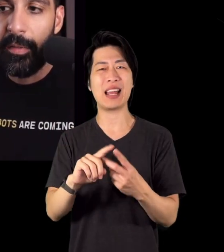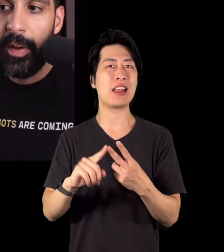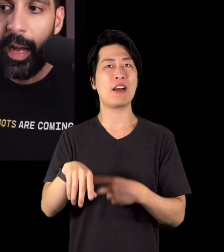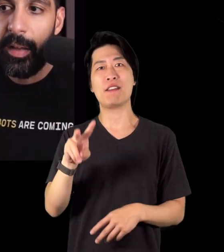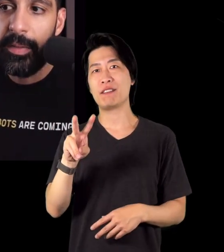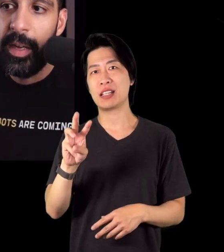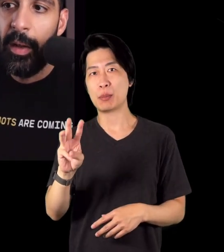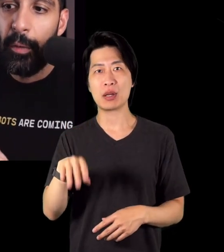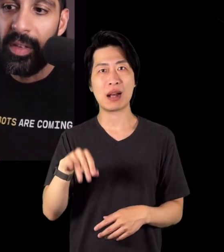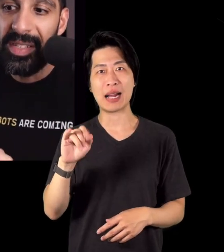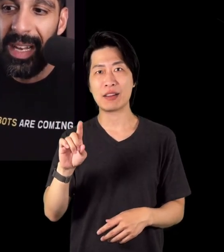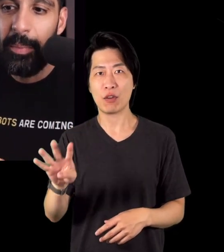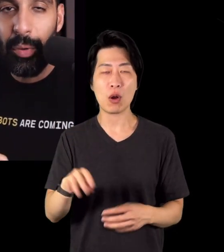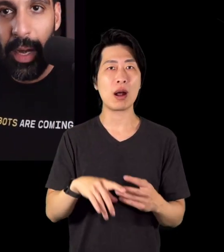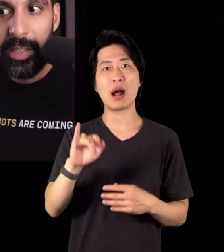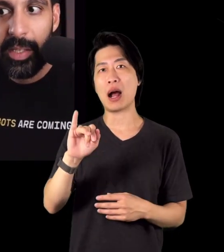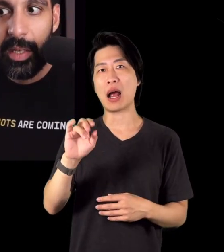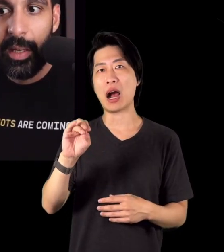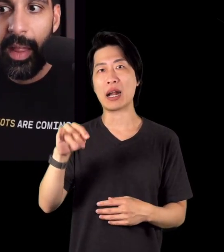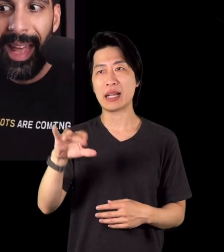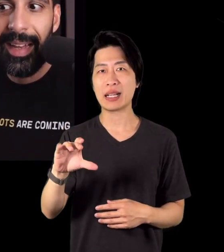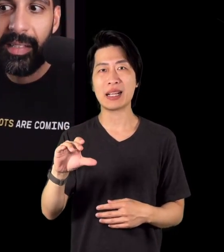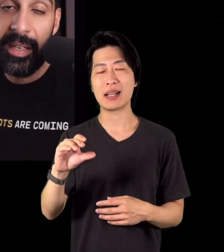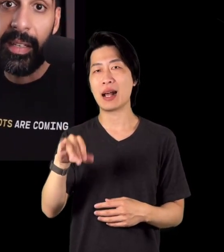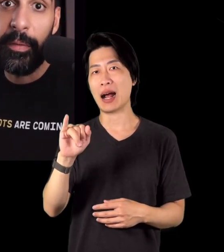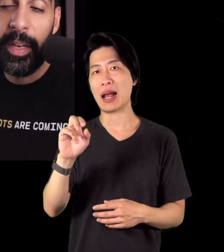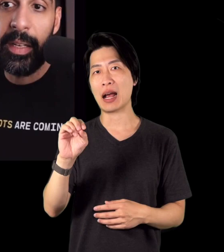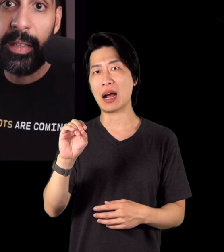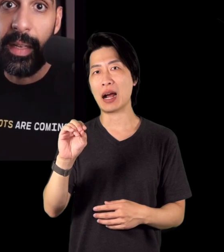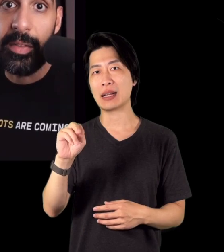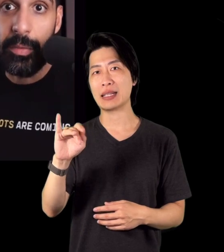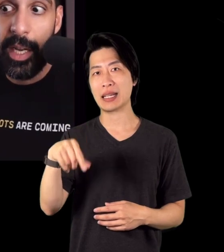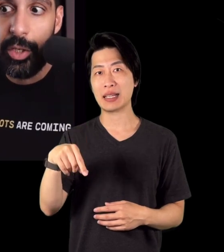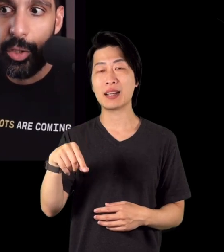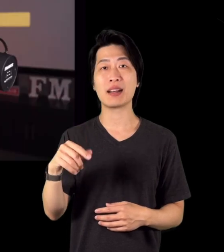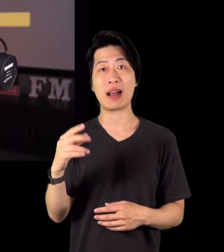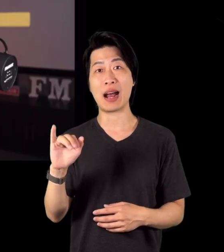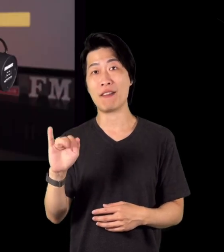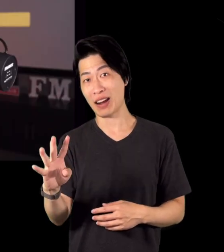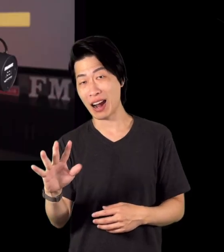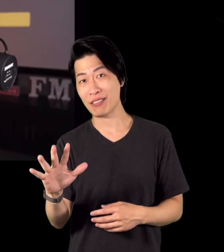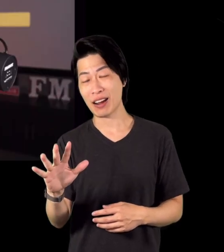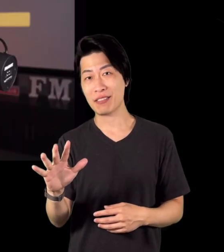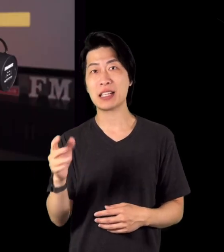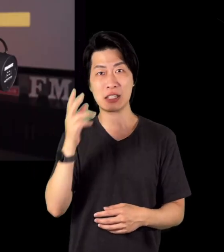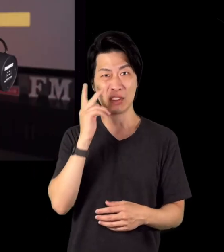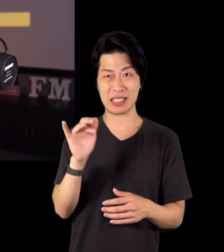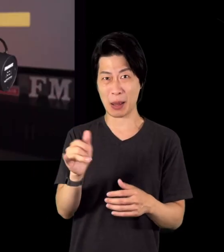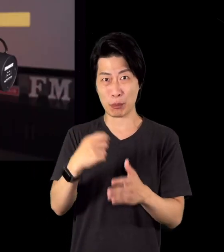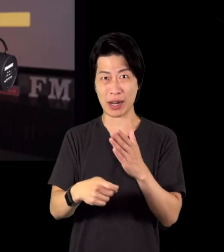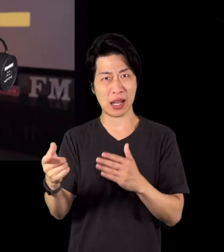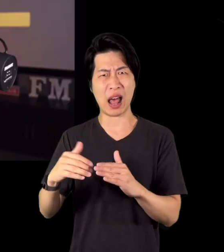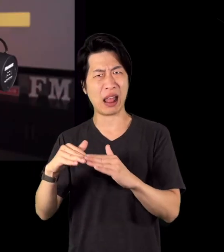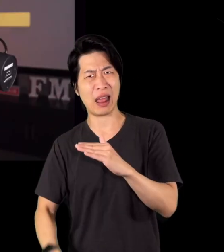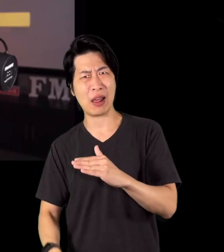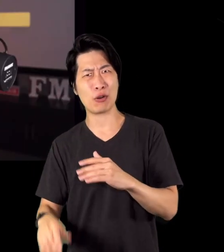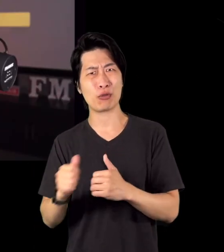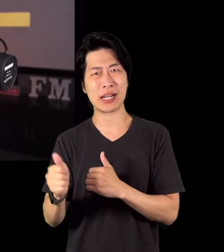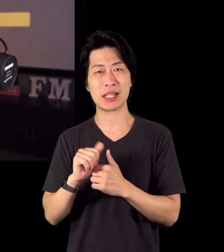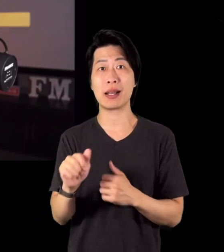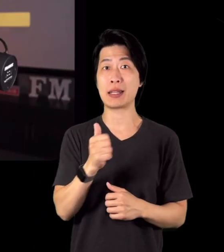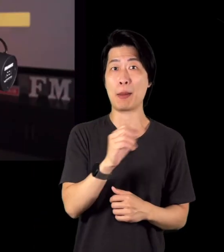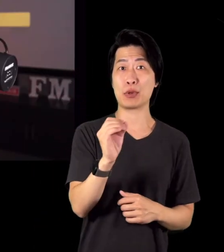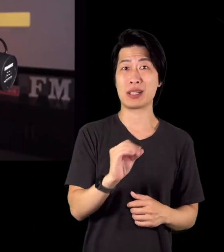Ioniq 5. For the same pricing, they get significantly less range. Tesla's competition gets about 10% less range